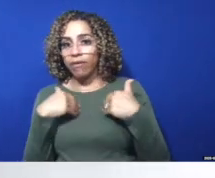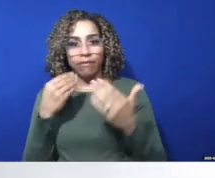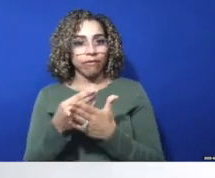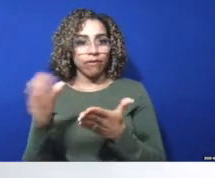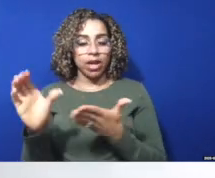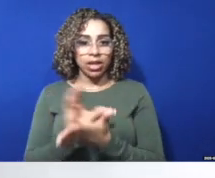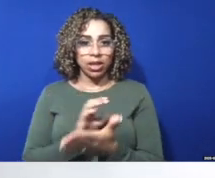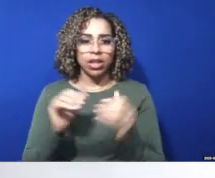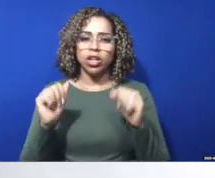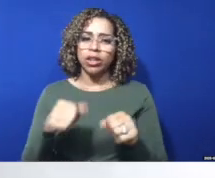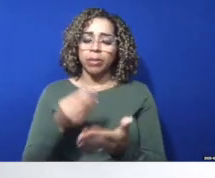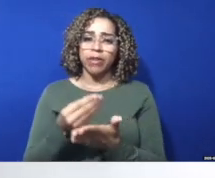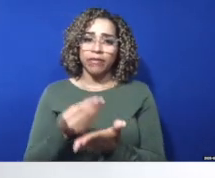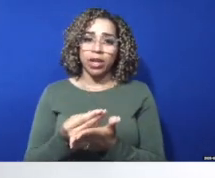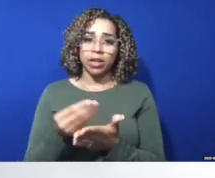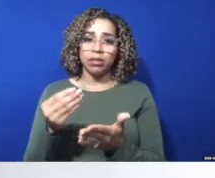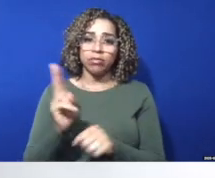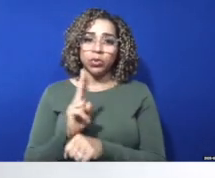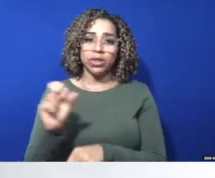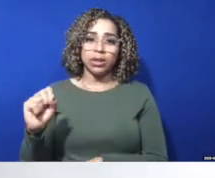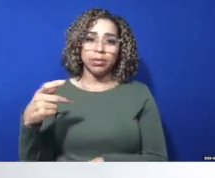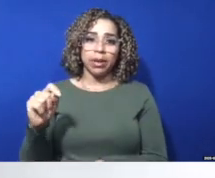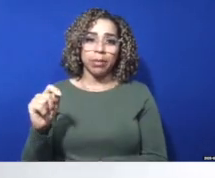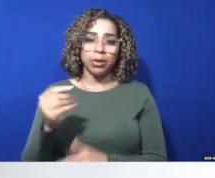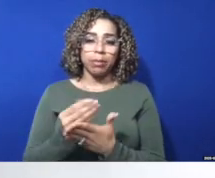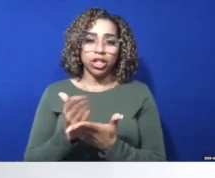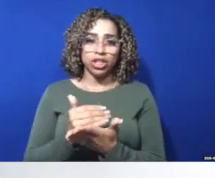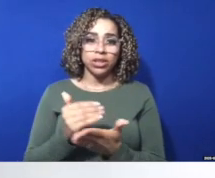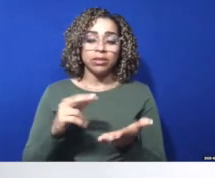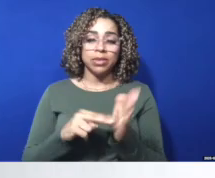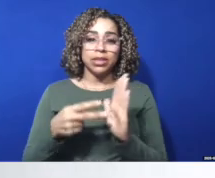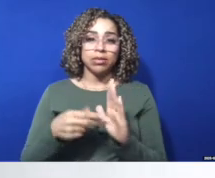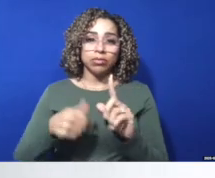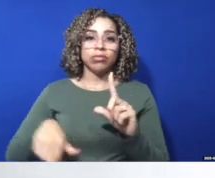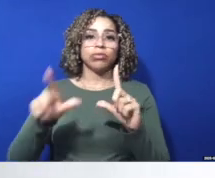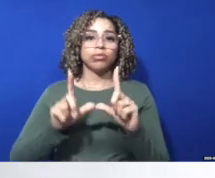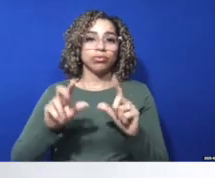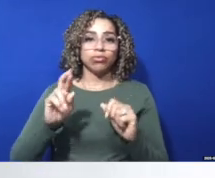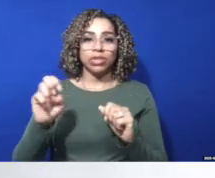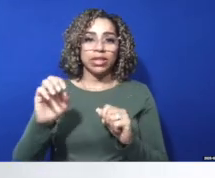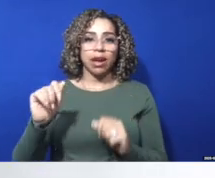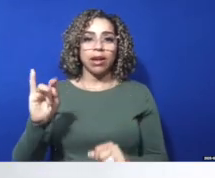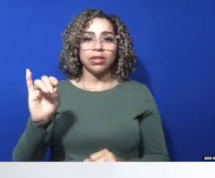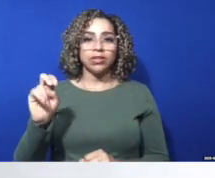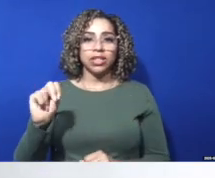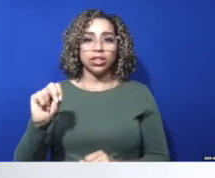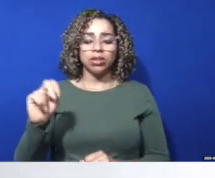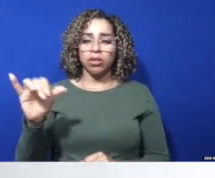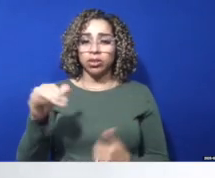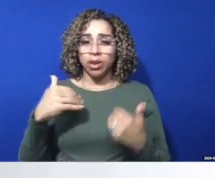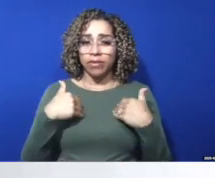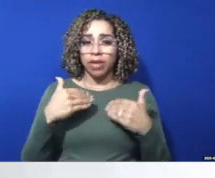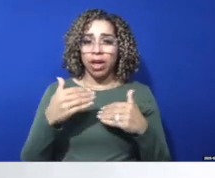the September budget, and that means reactivation? And are there also application